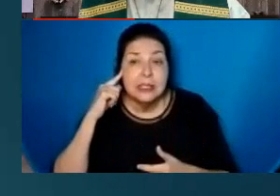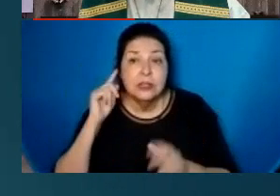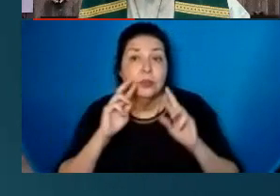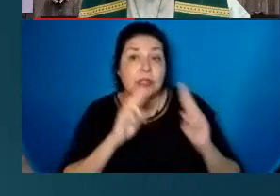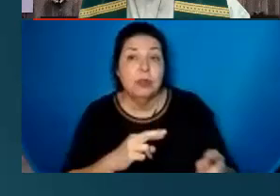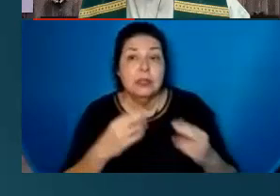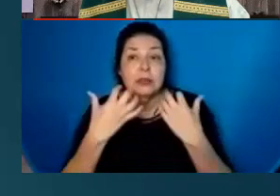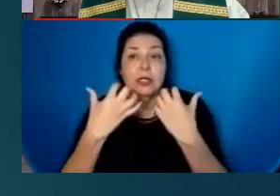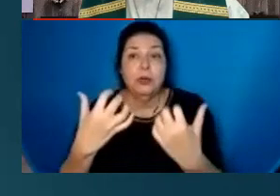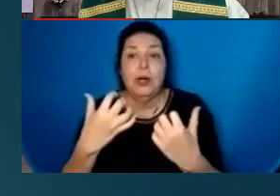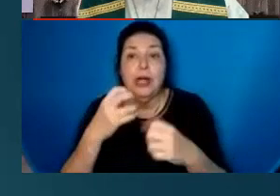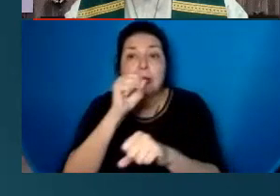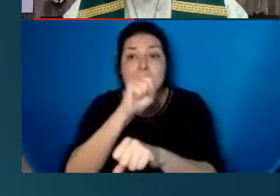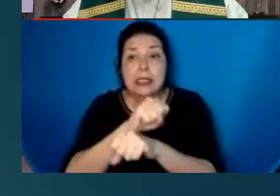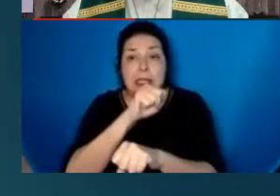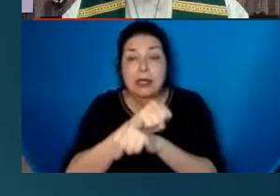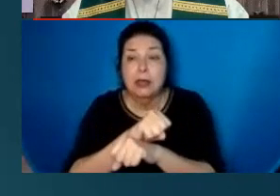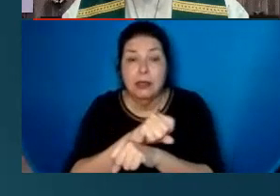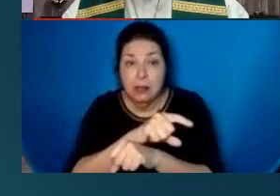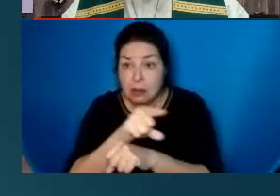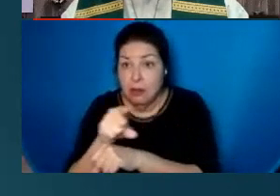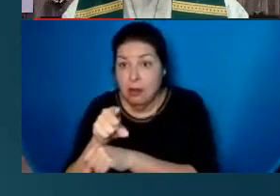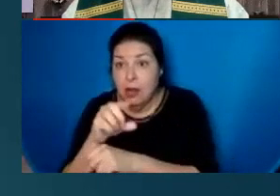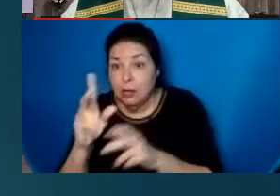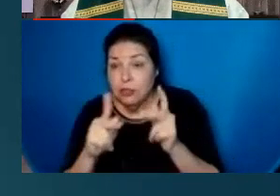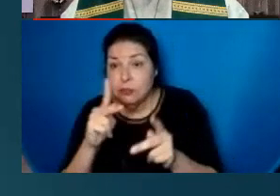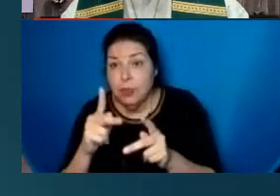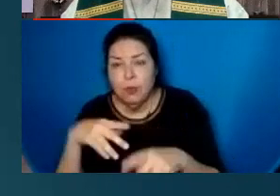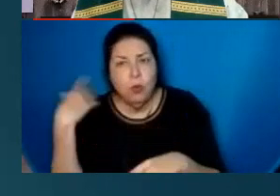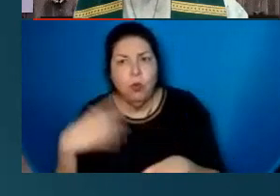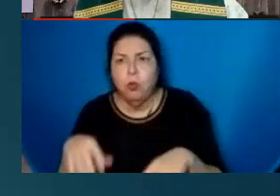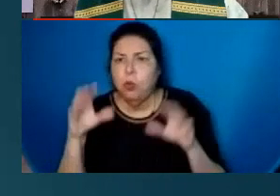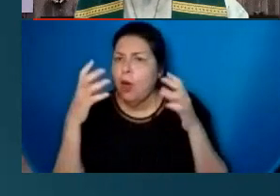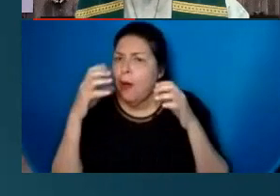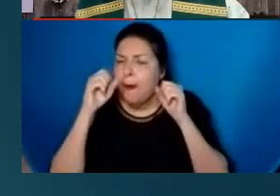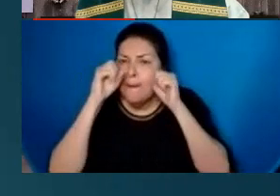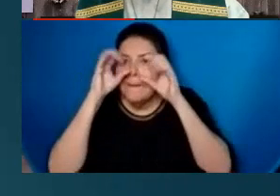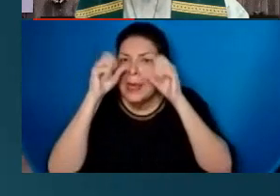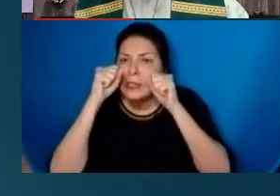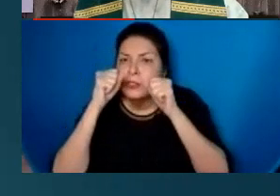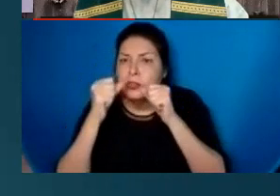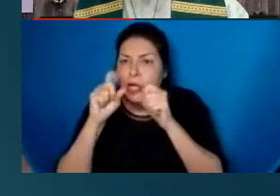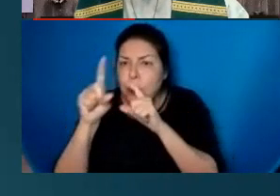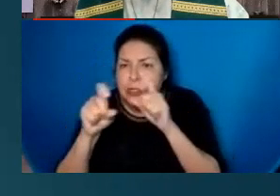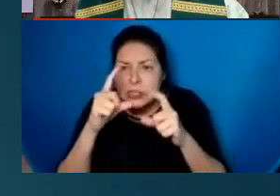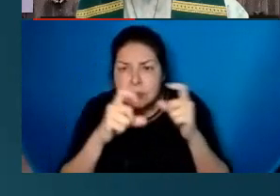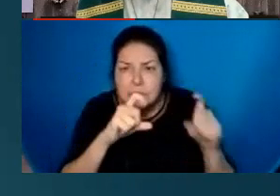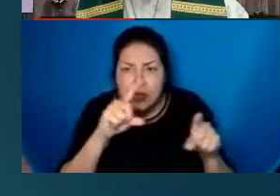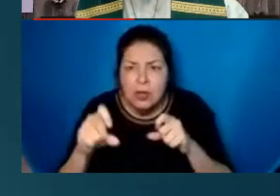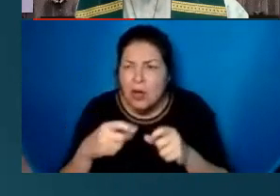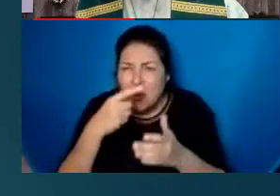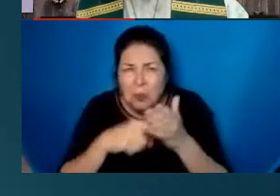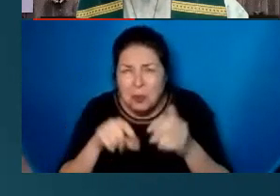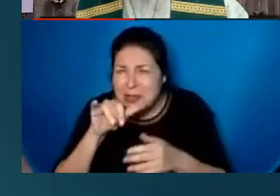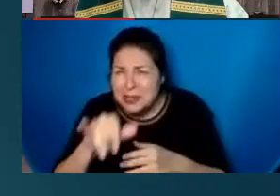synagogue. They were all amazed, so that they questioned among themselves, saying, "What is